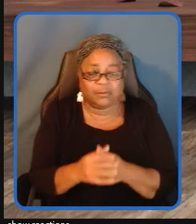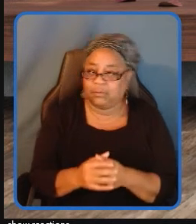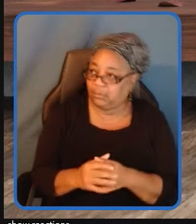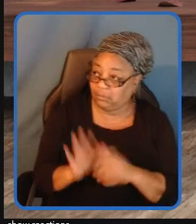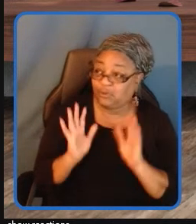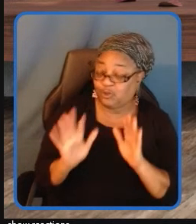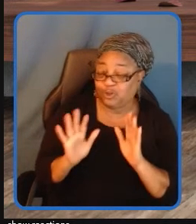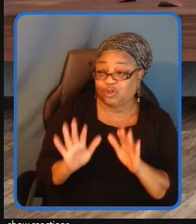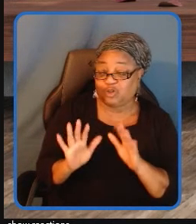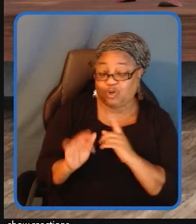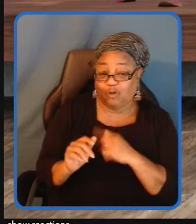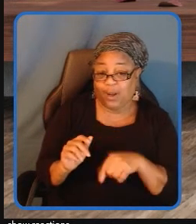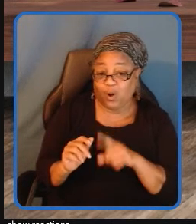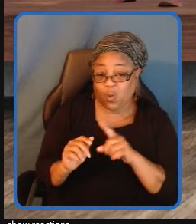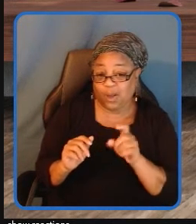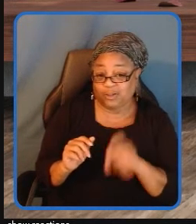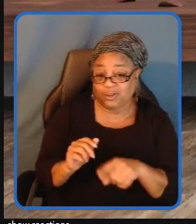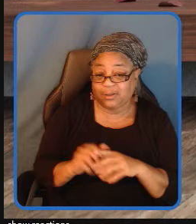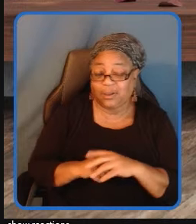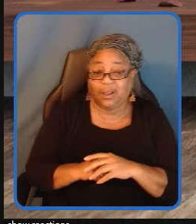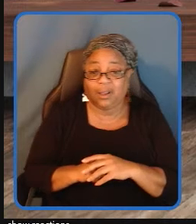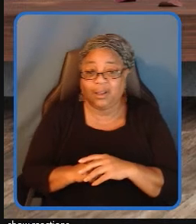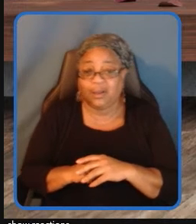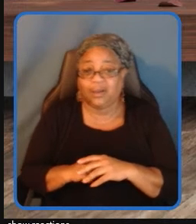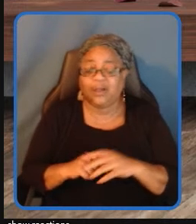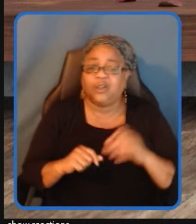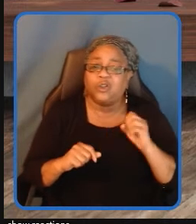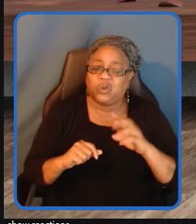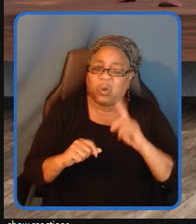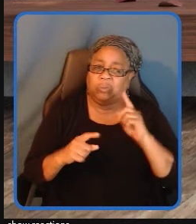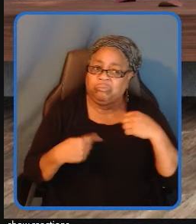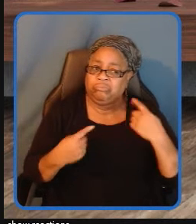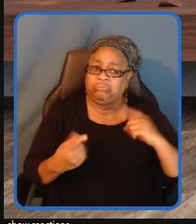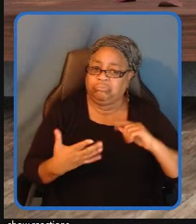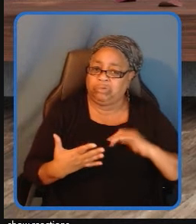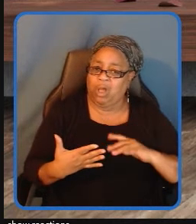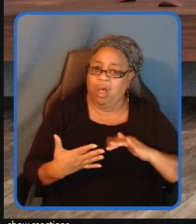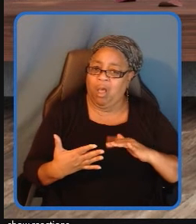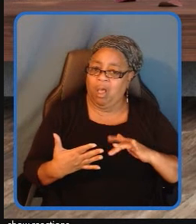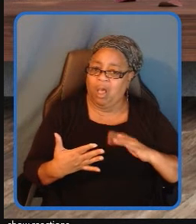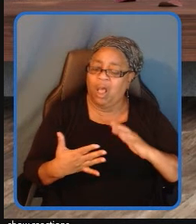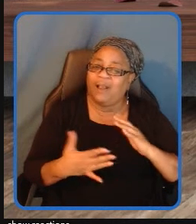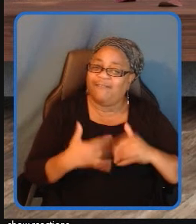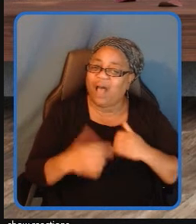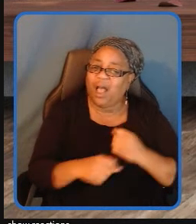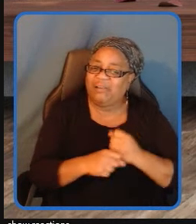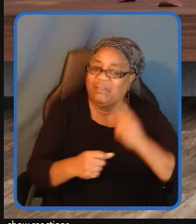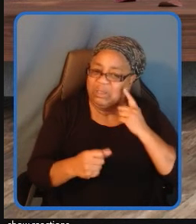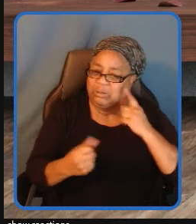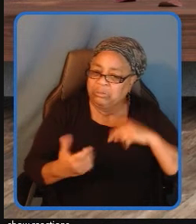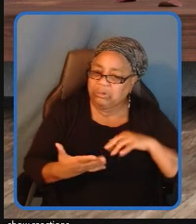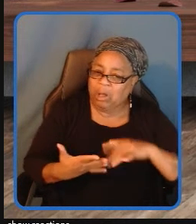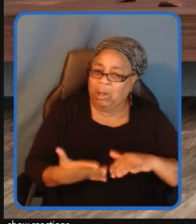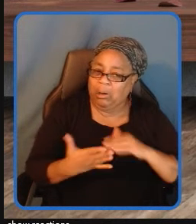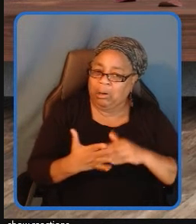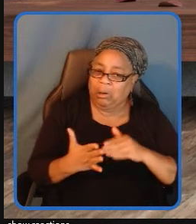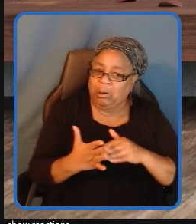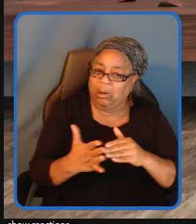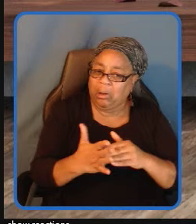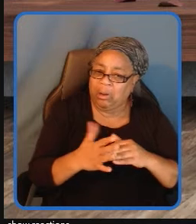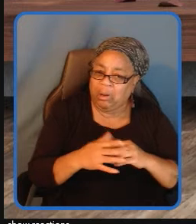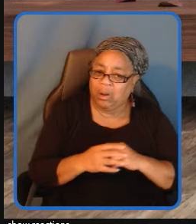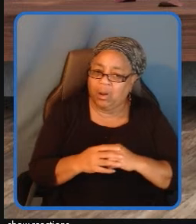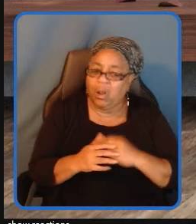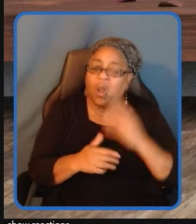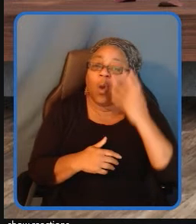question. So there have been a number of studies now over the last 5 years in terms of why people, especially middle-level managers, why they